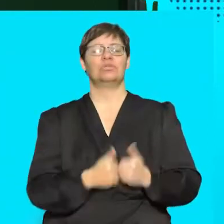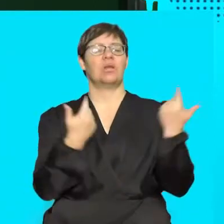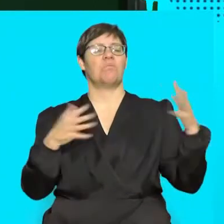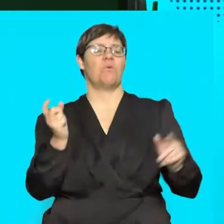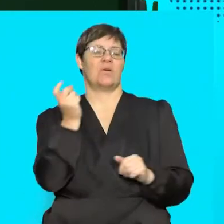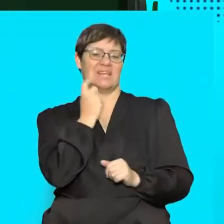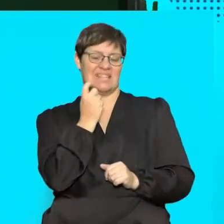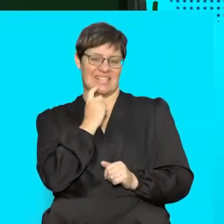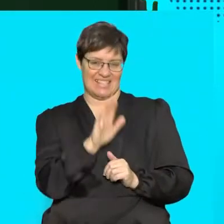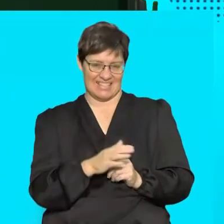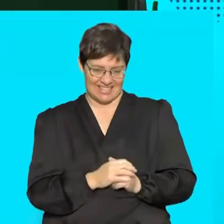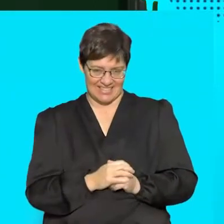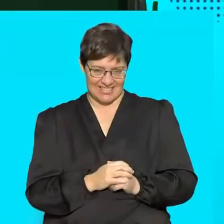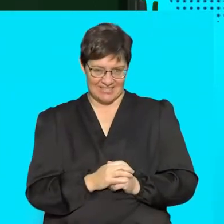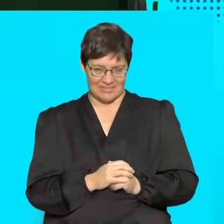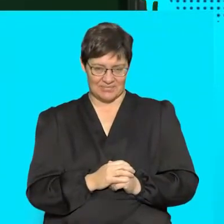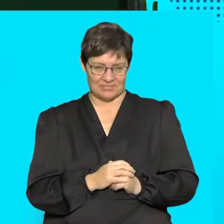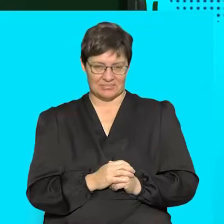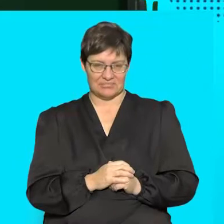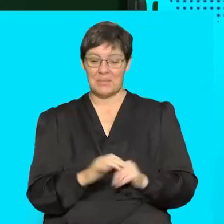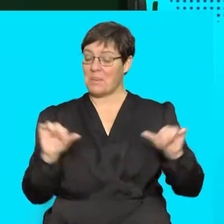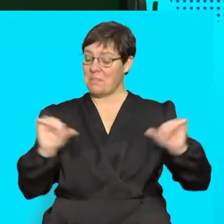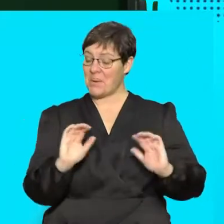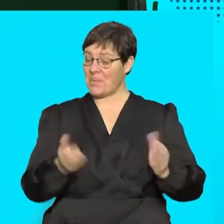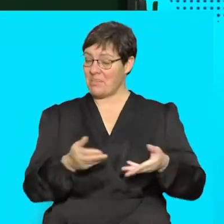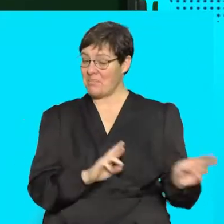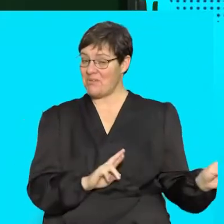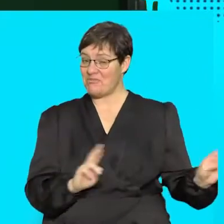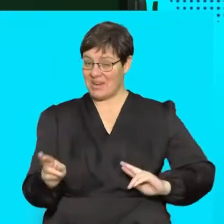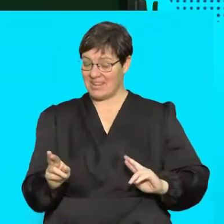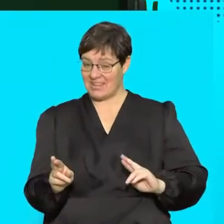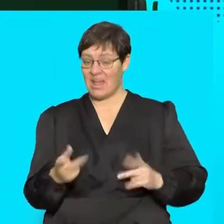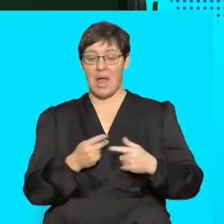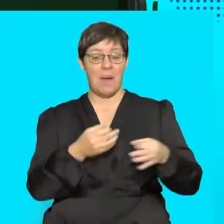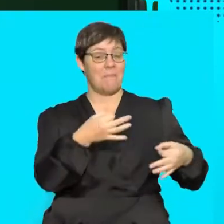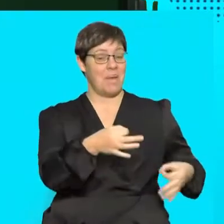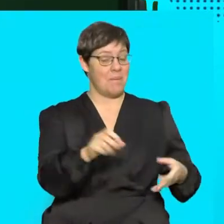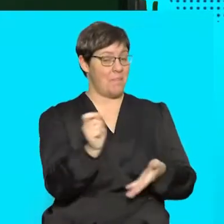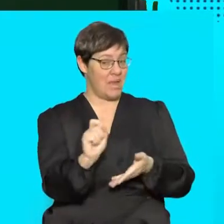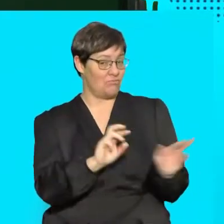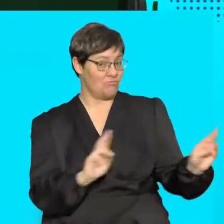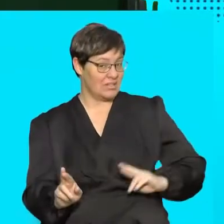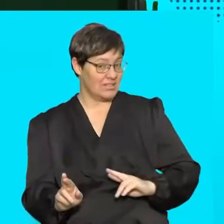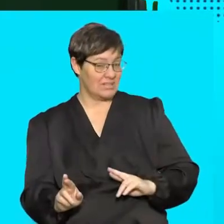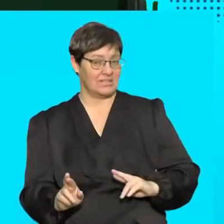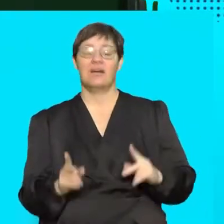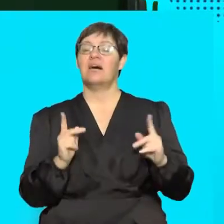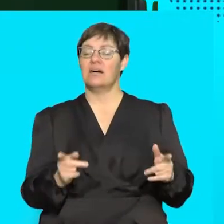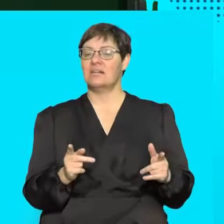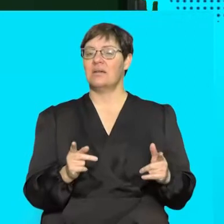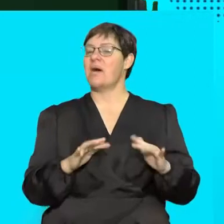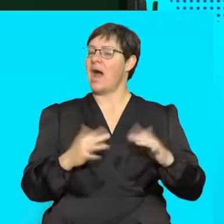will decrease with time, okay? Welcome back, hope you're ready. Remember to have your pen and paper,